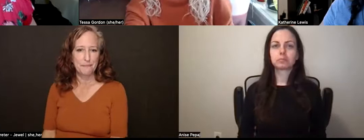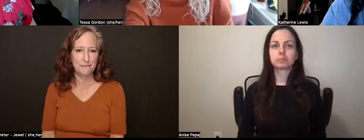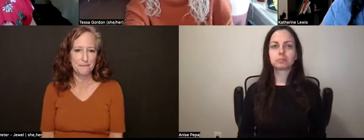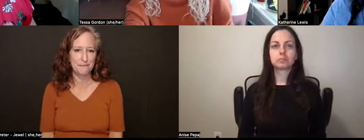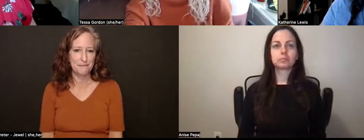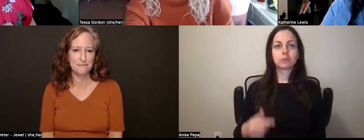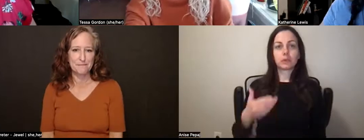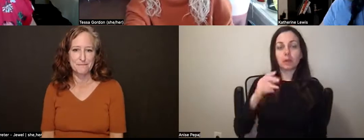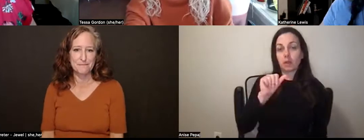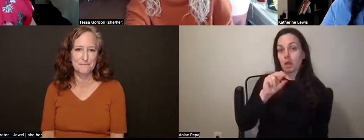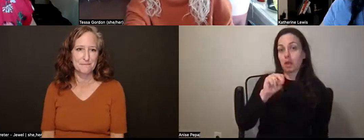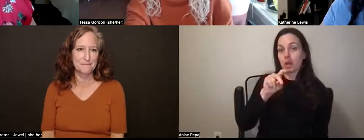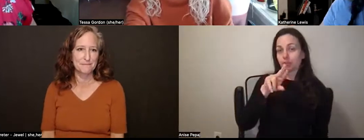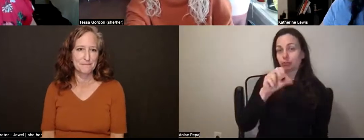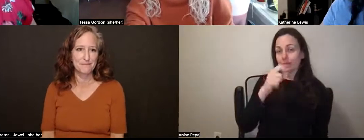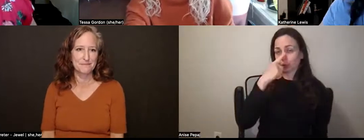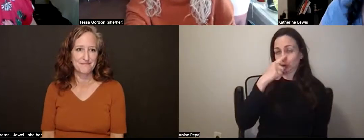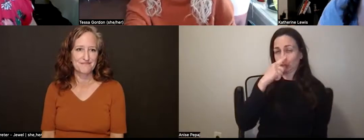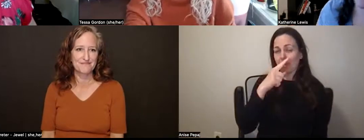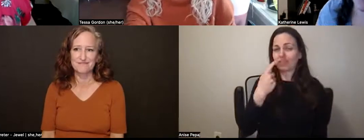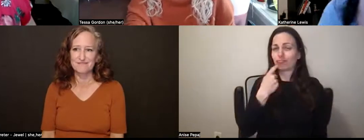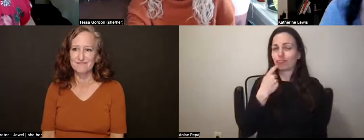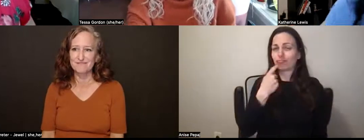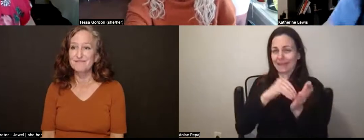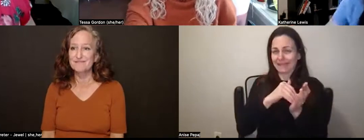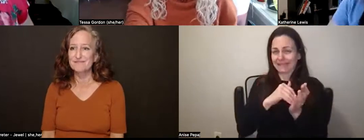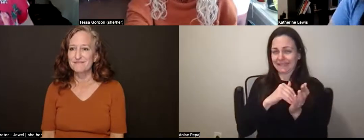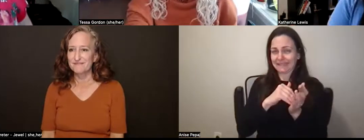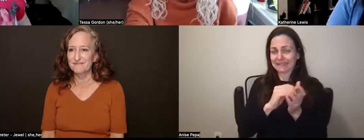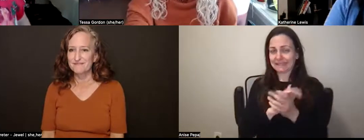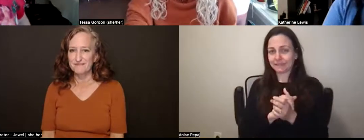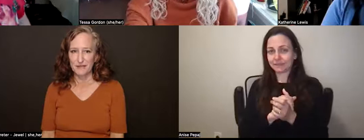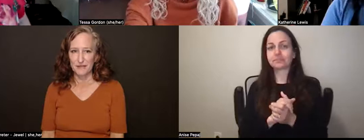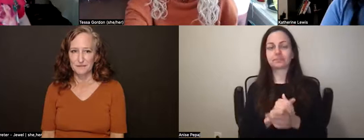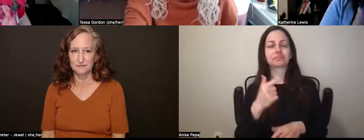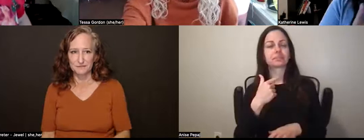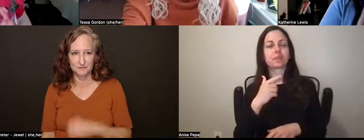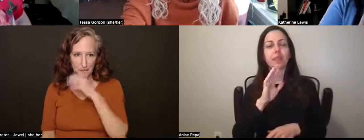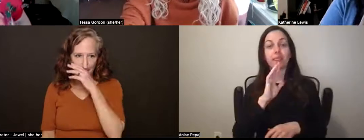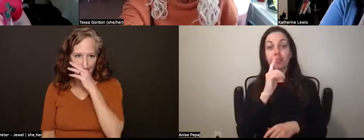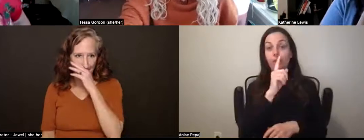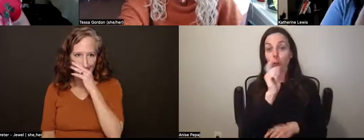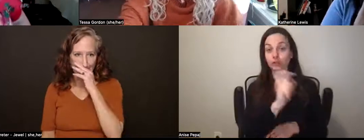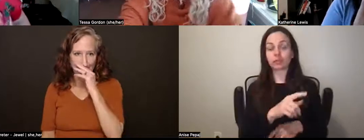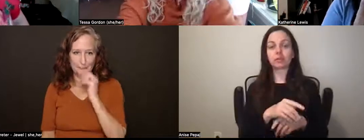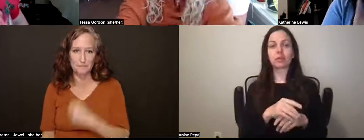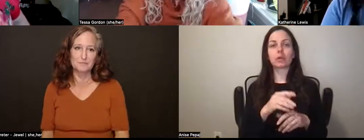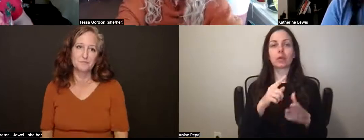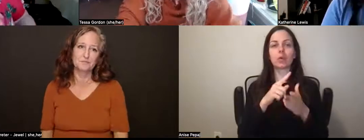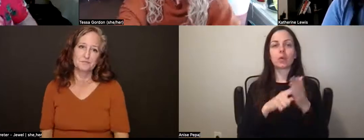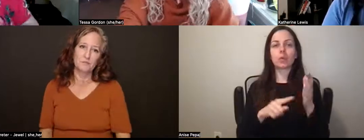I'm going to ask for a repeat on that. Okay, sorry. We have a question. What are